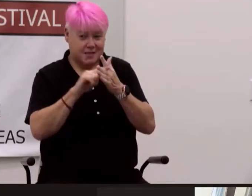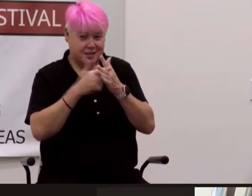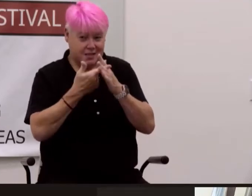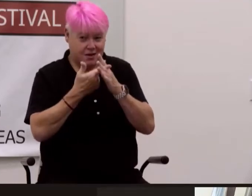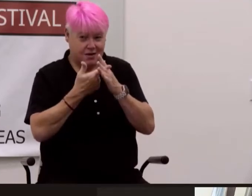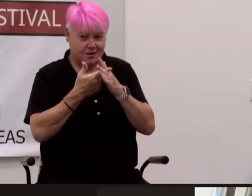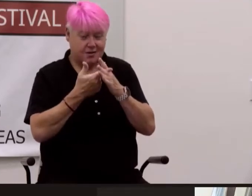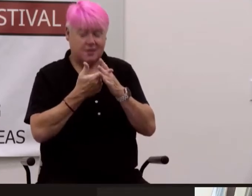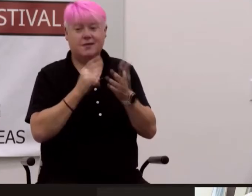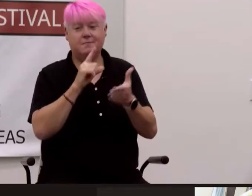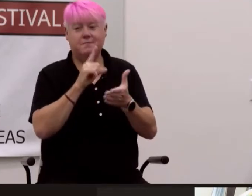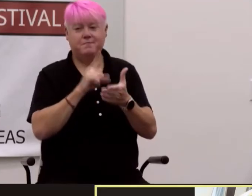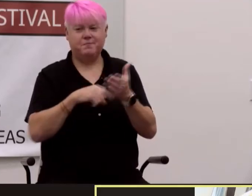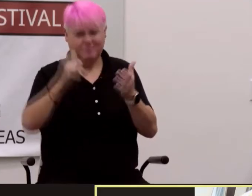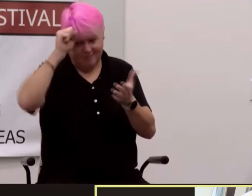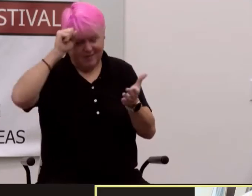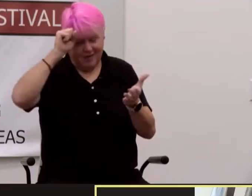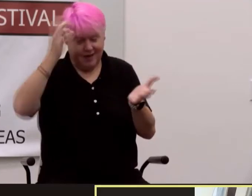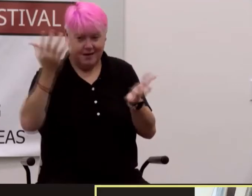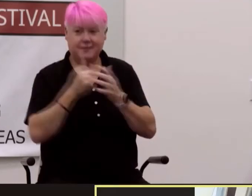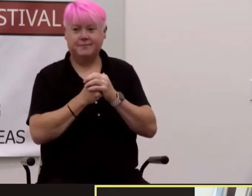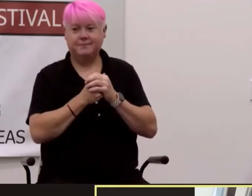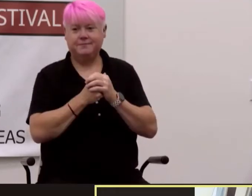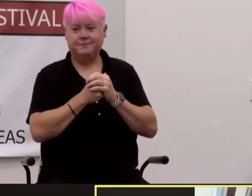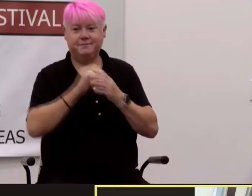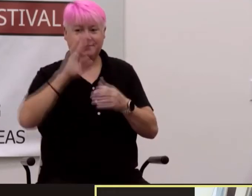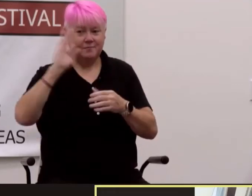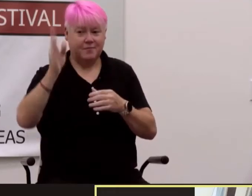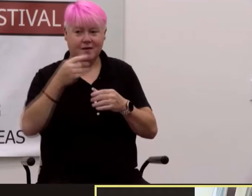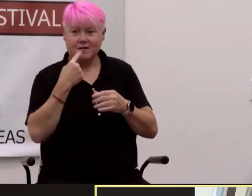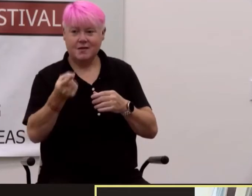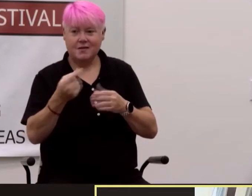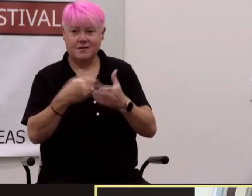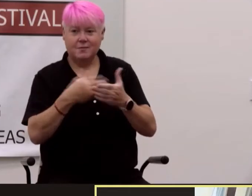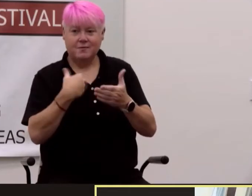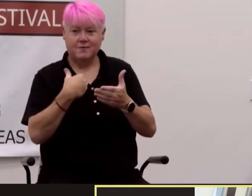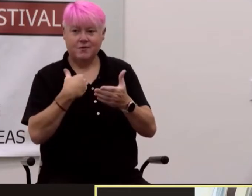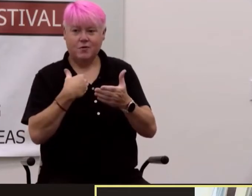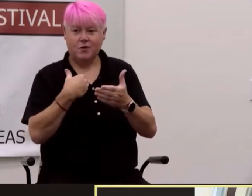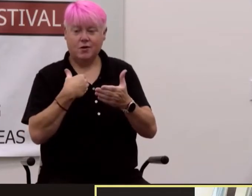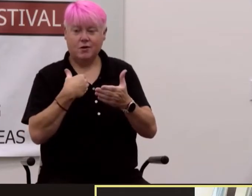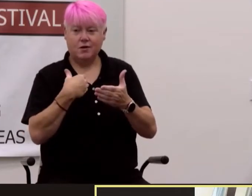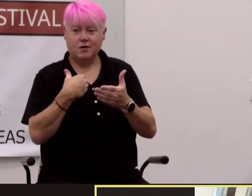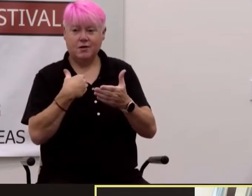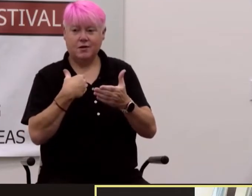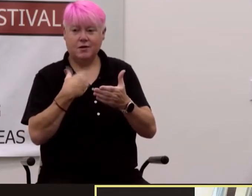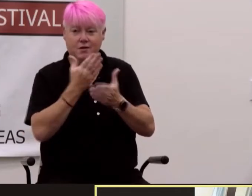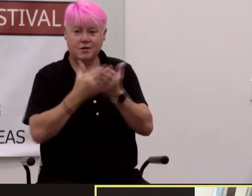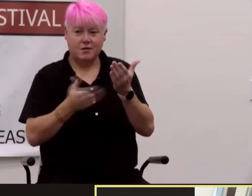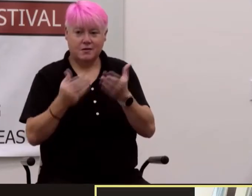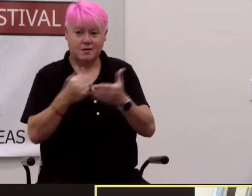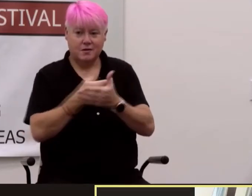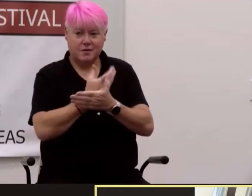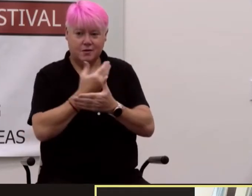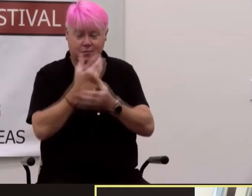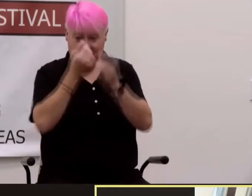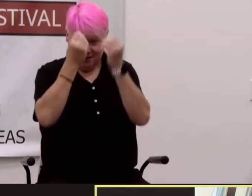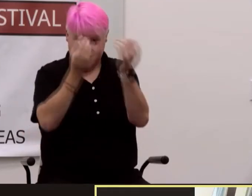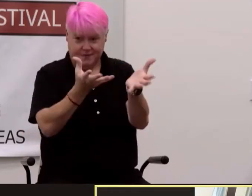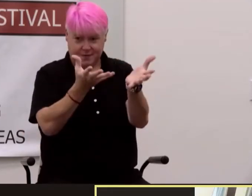of the story, Shane? Well, I've never said this to you before. And so this is a new piece of information.